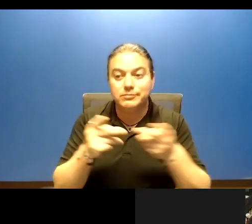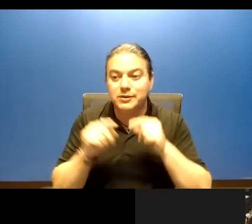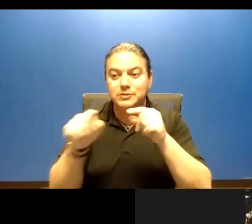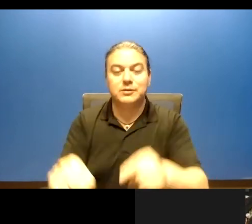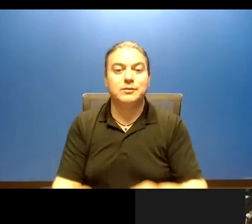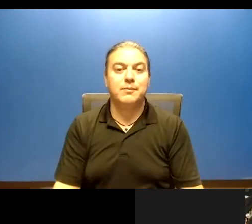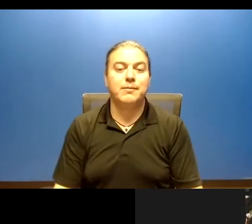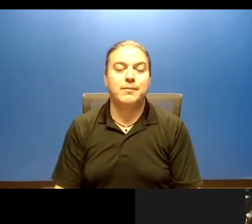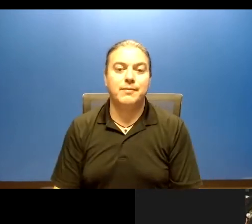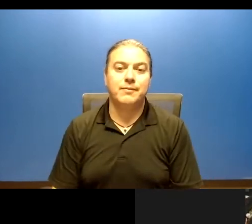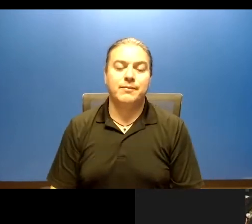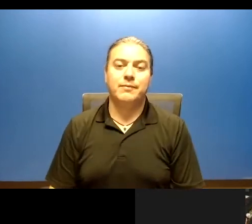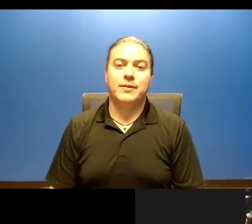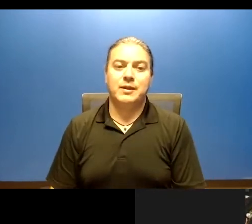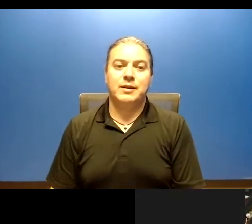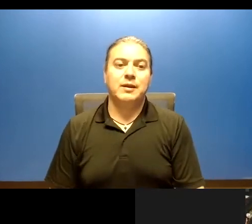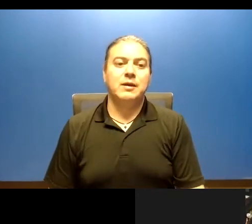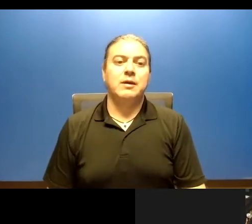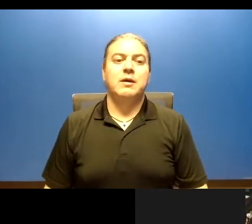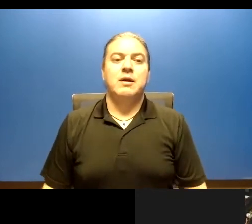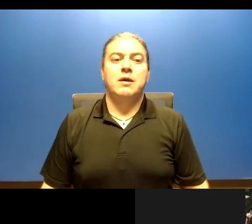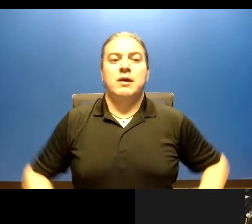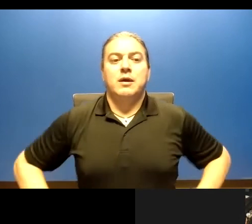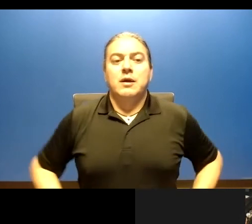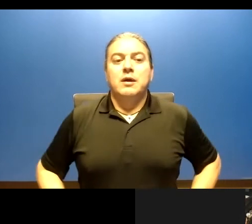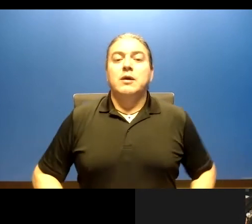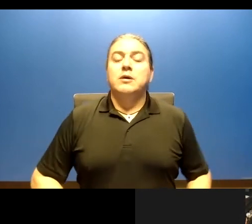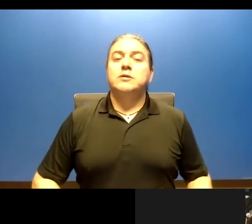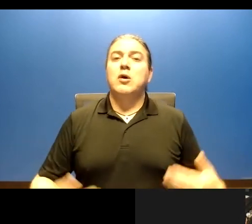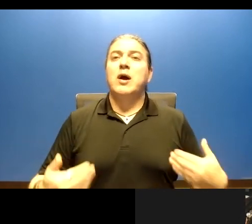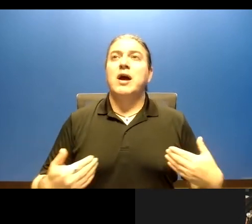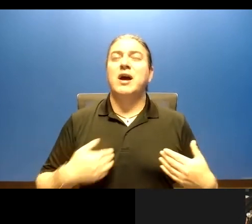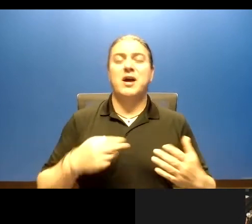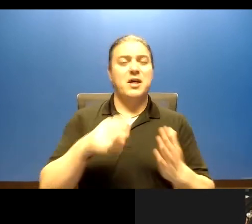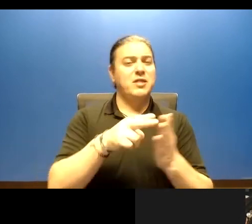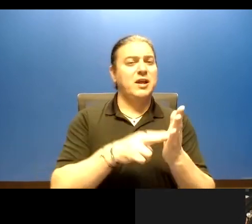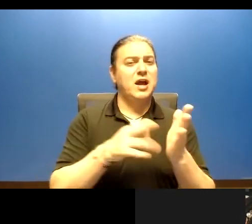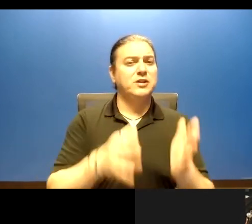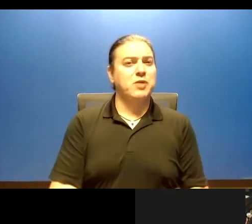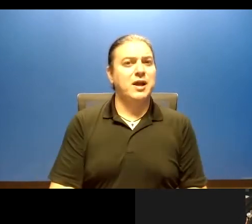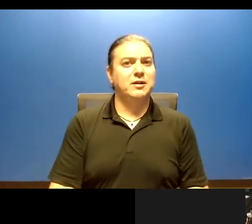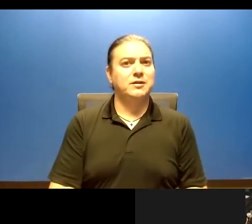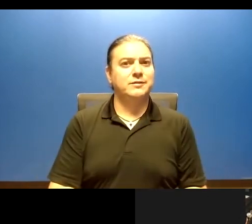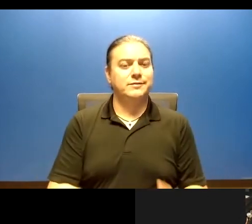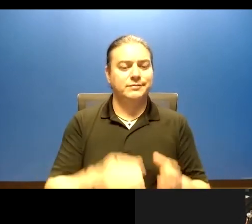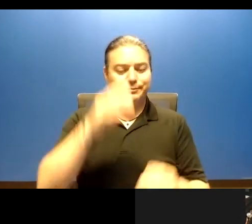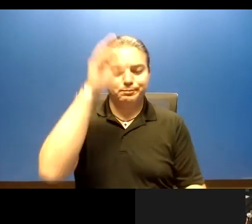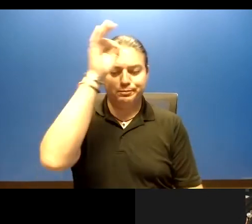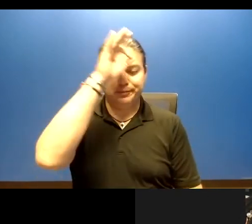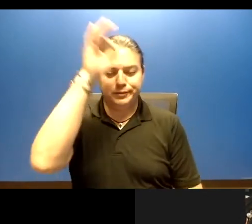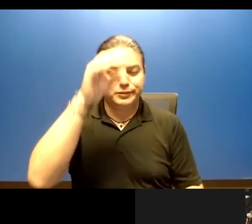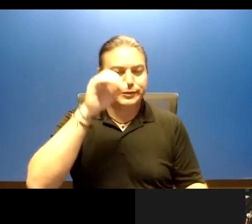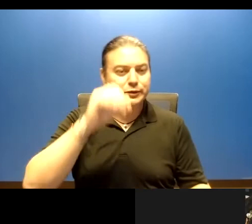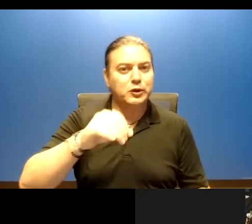So just having the contractors that don't have any knowledge just added to all of the stress and